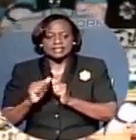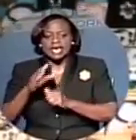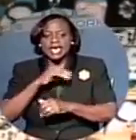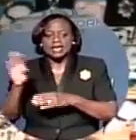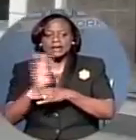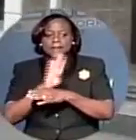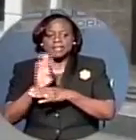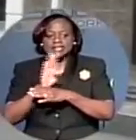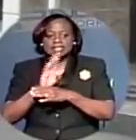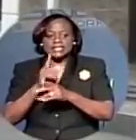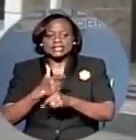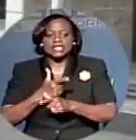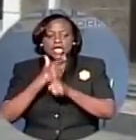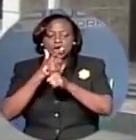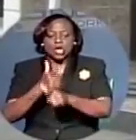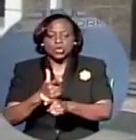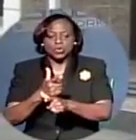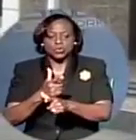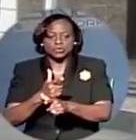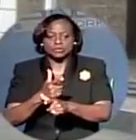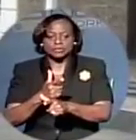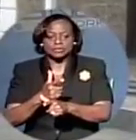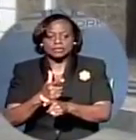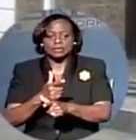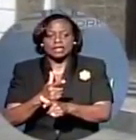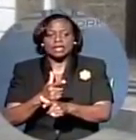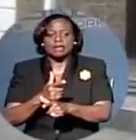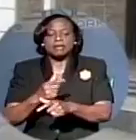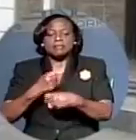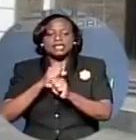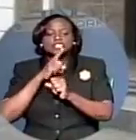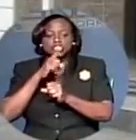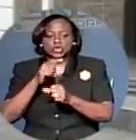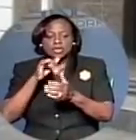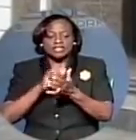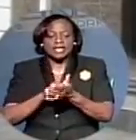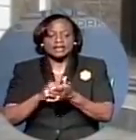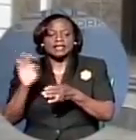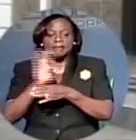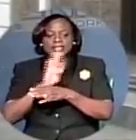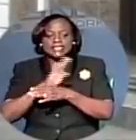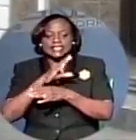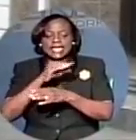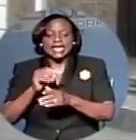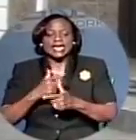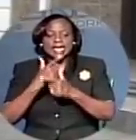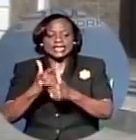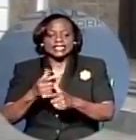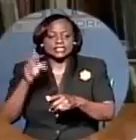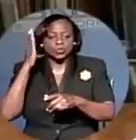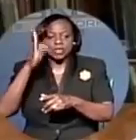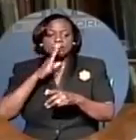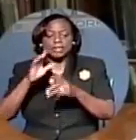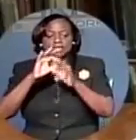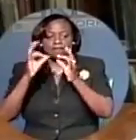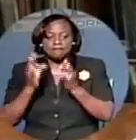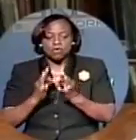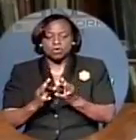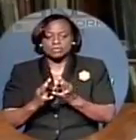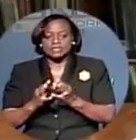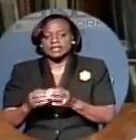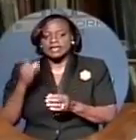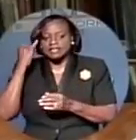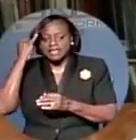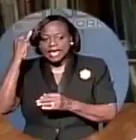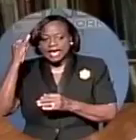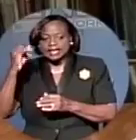a business loan guarantee, a valuable assurance to both businesses and lenders, will begin to be formulated. The idea is to